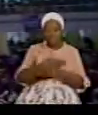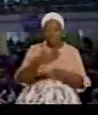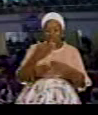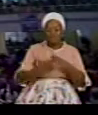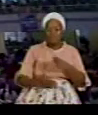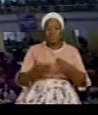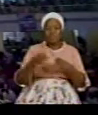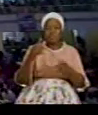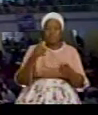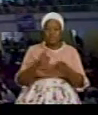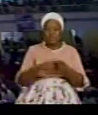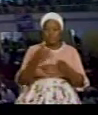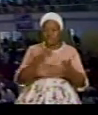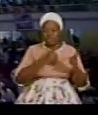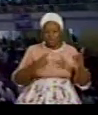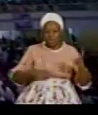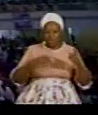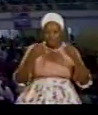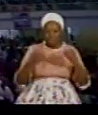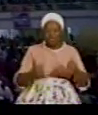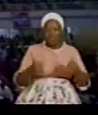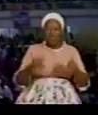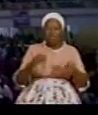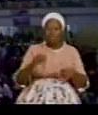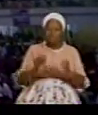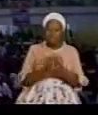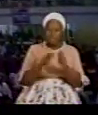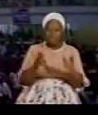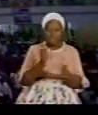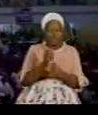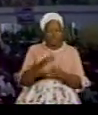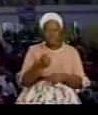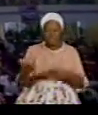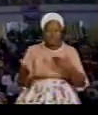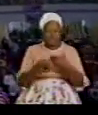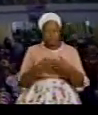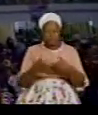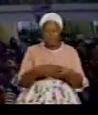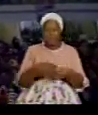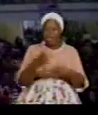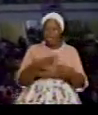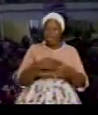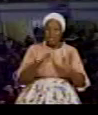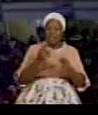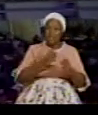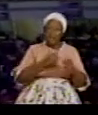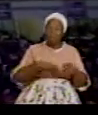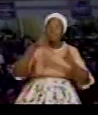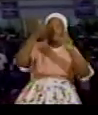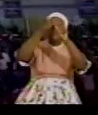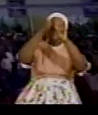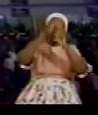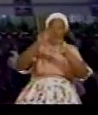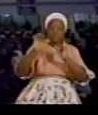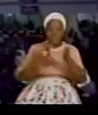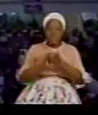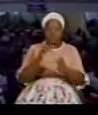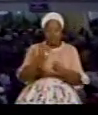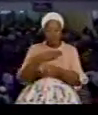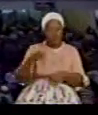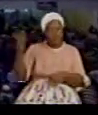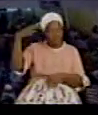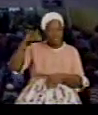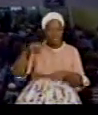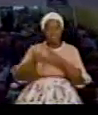completely, unreservedly, unto the Lord. Let the Lord himself do that work of grace in